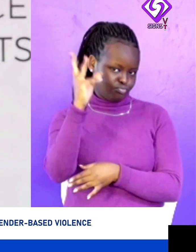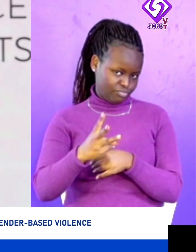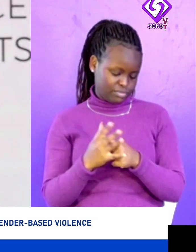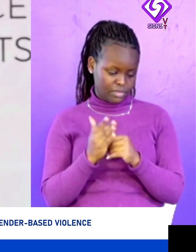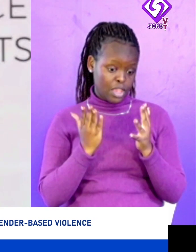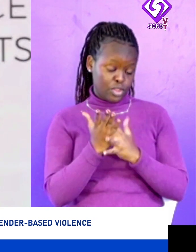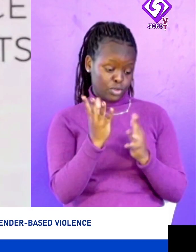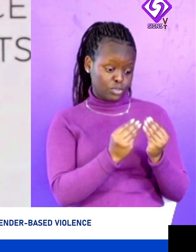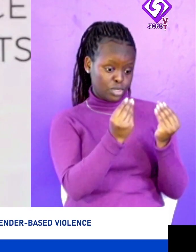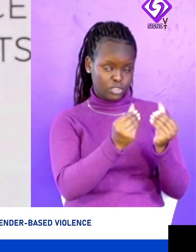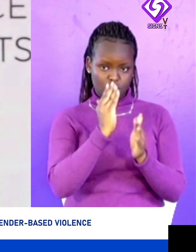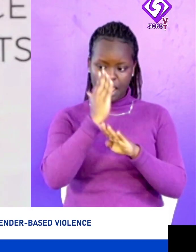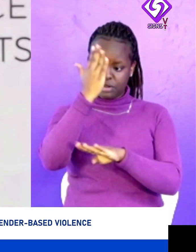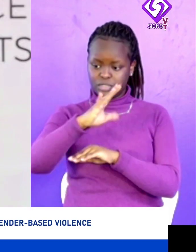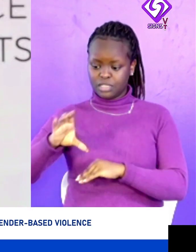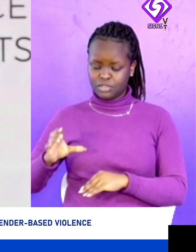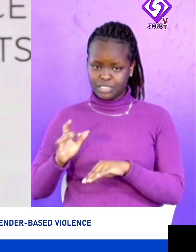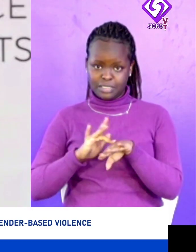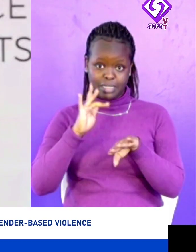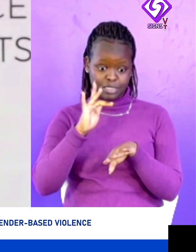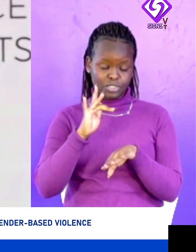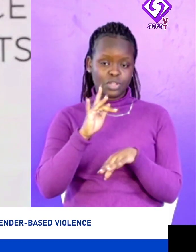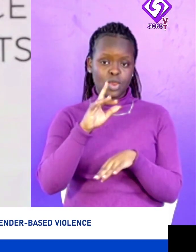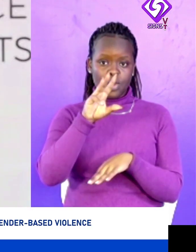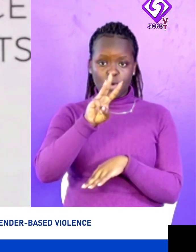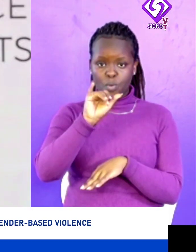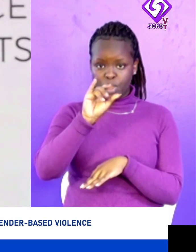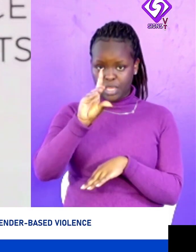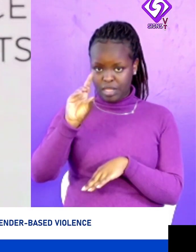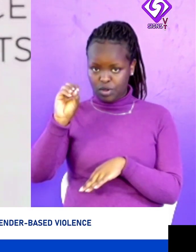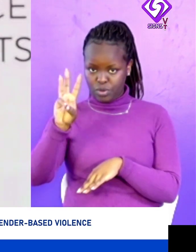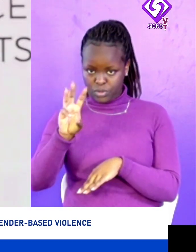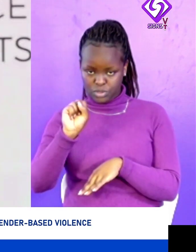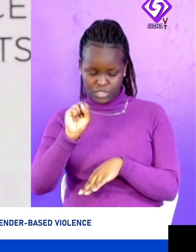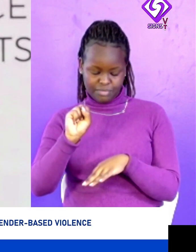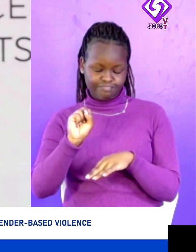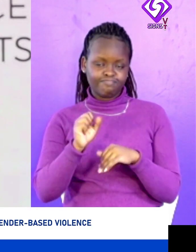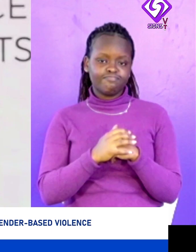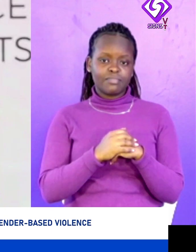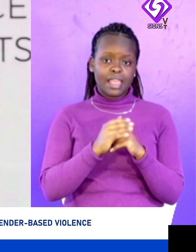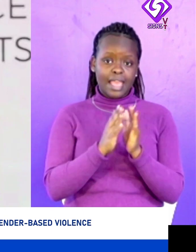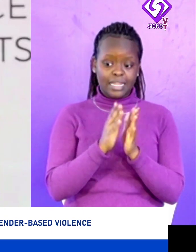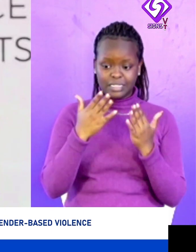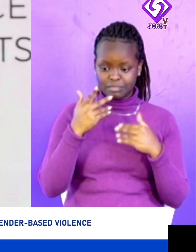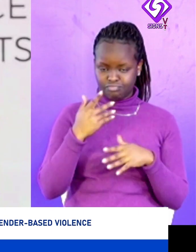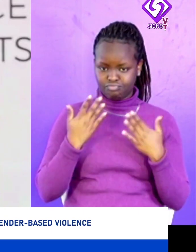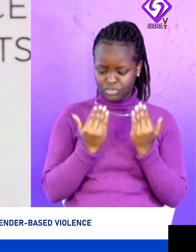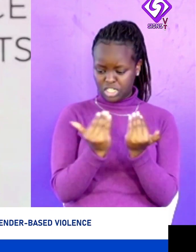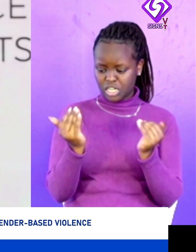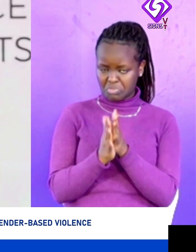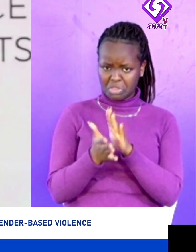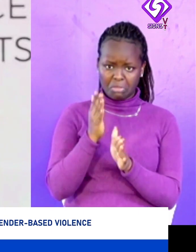interventions across counties, we have touched widows and orphans, survivors of GBV, and communities. Our mission is larger than